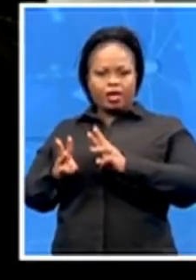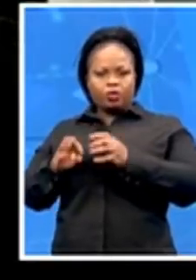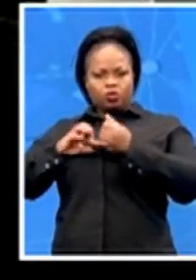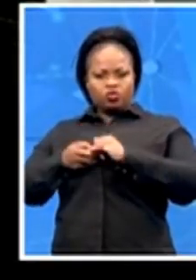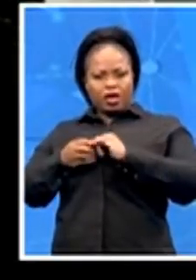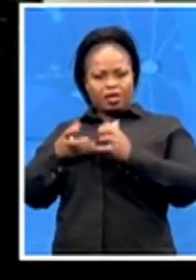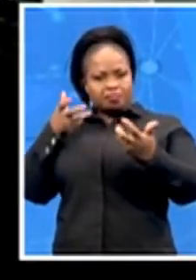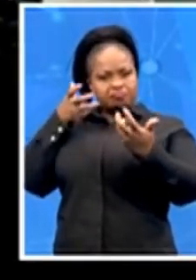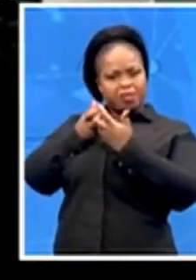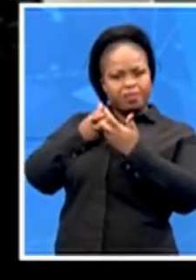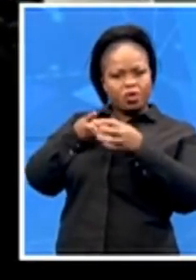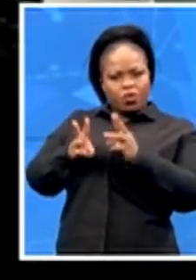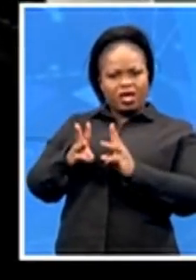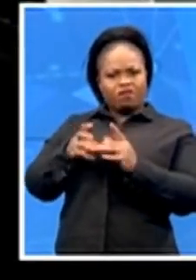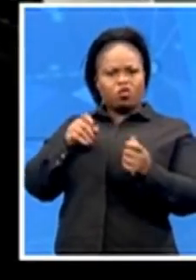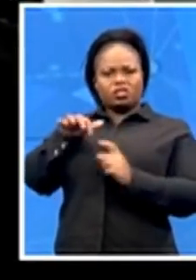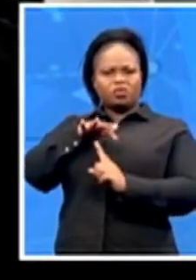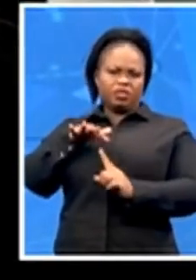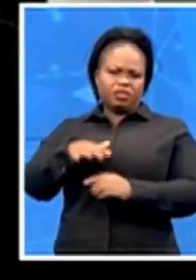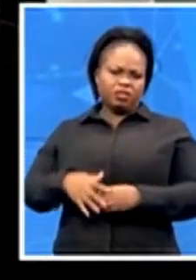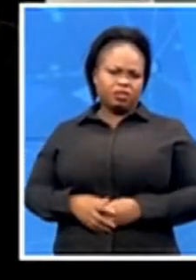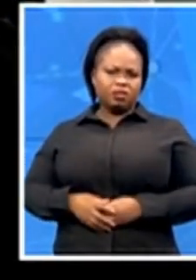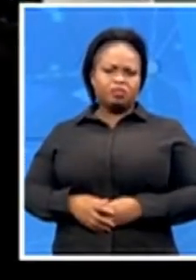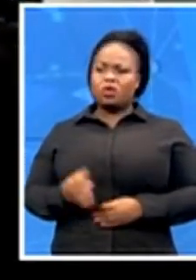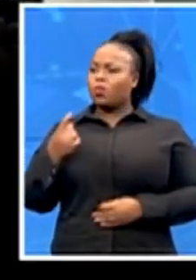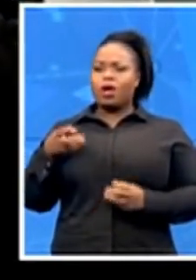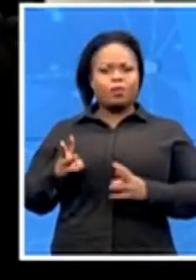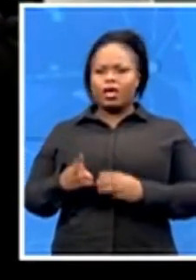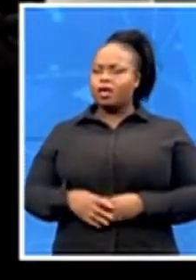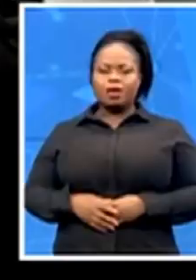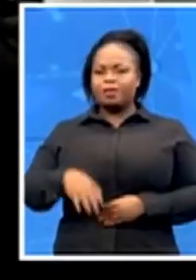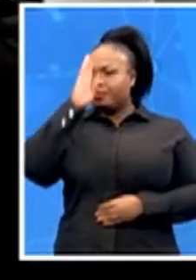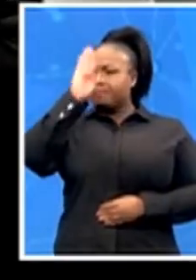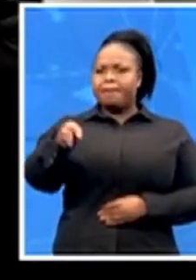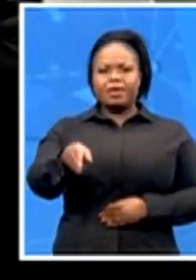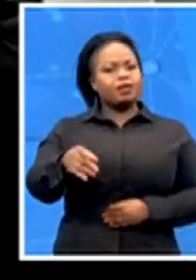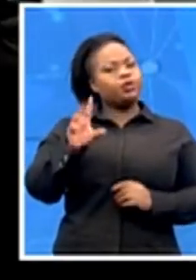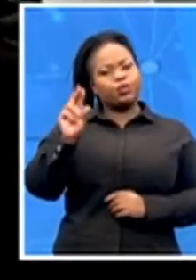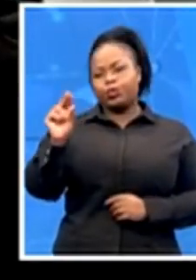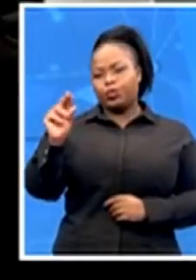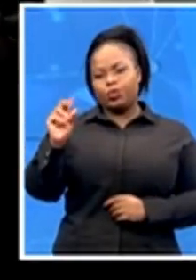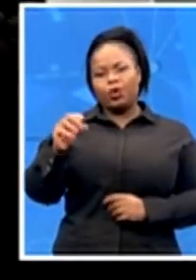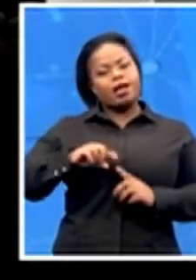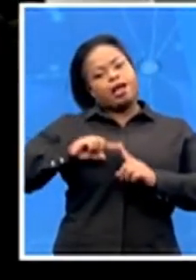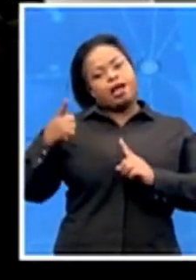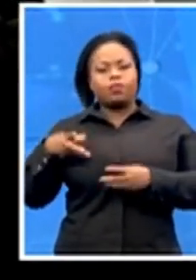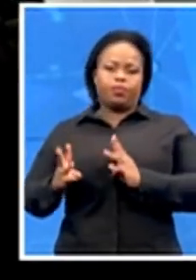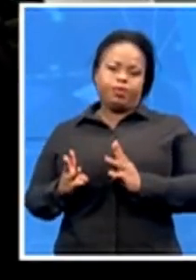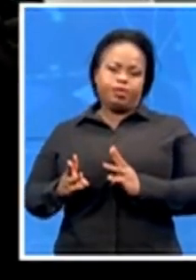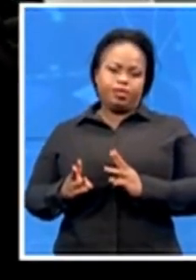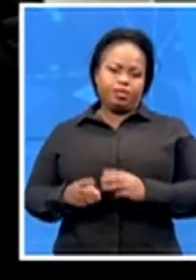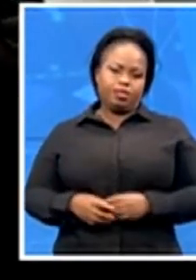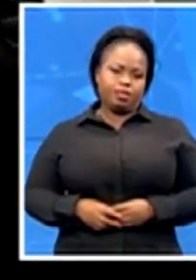they should deploy, which is basically confrontational and using force. But I'm saying in this instance, their policing